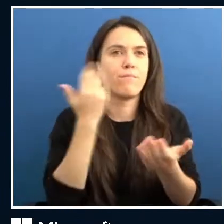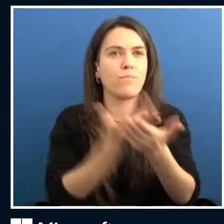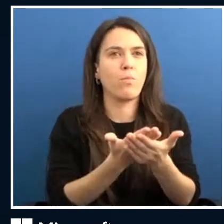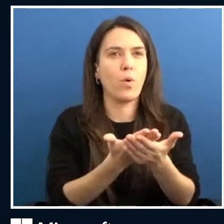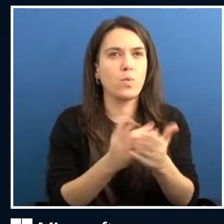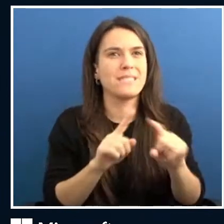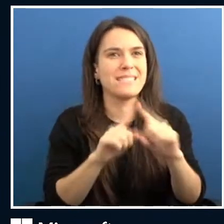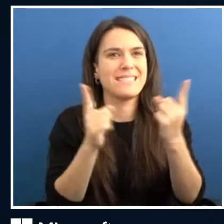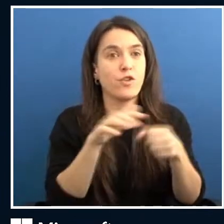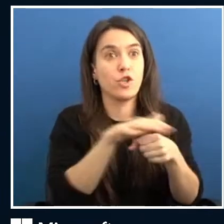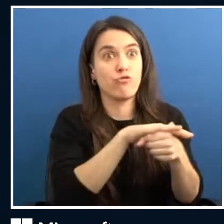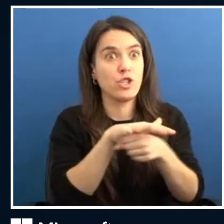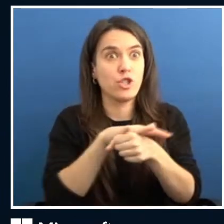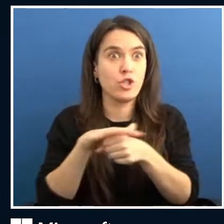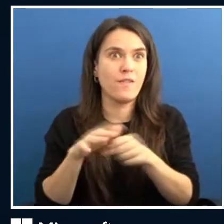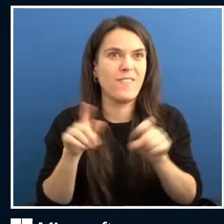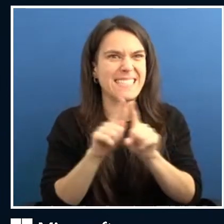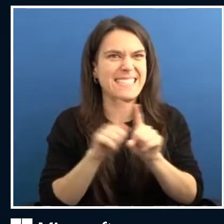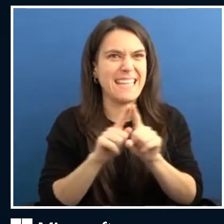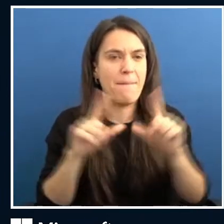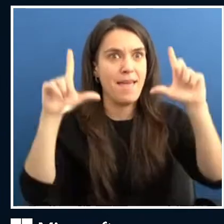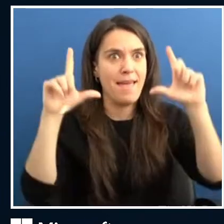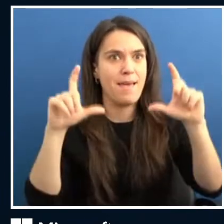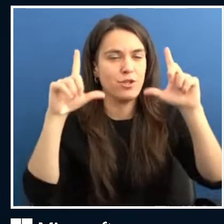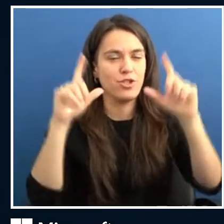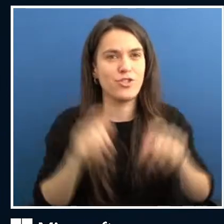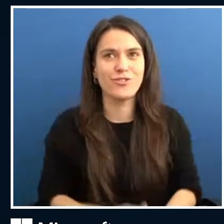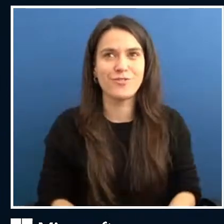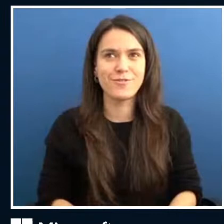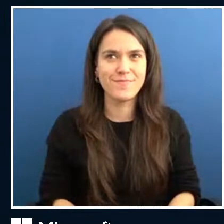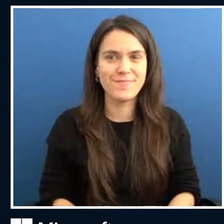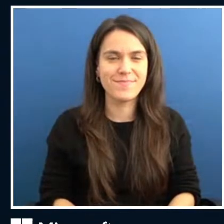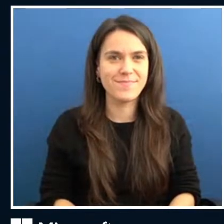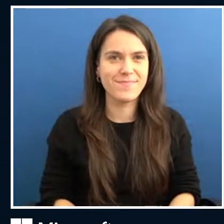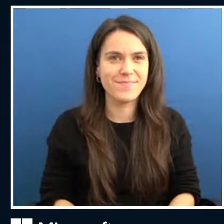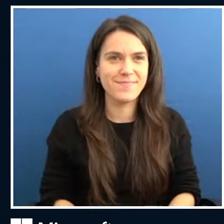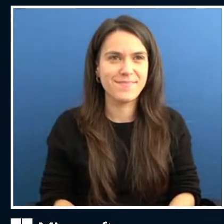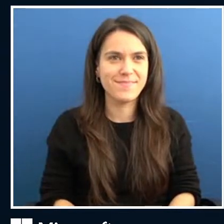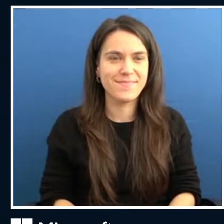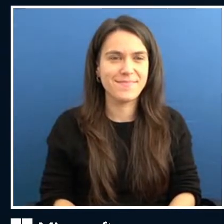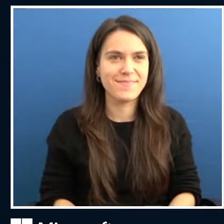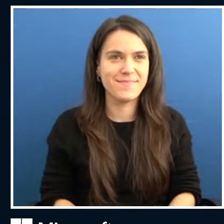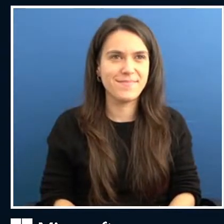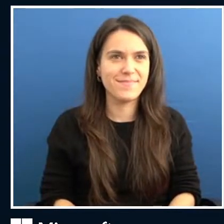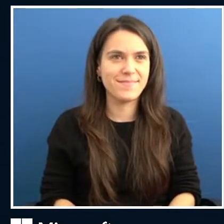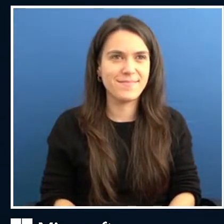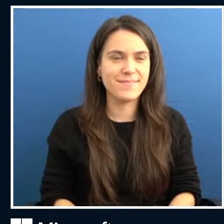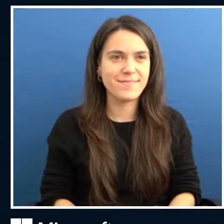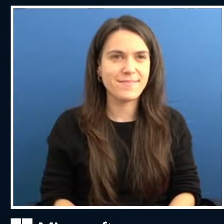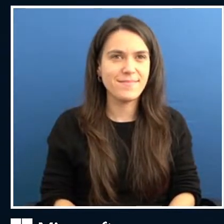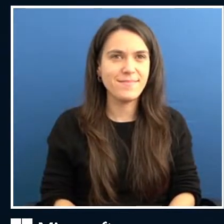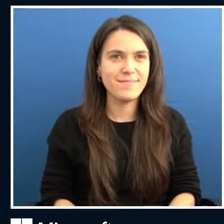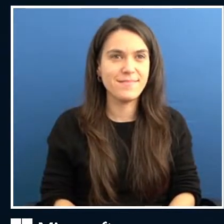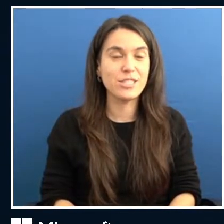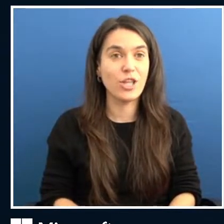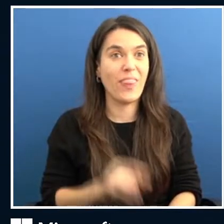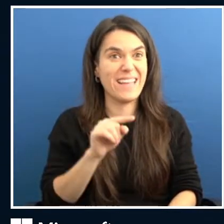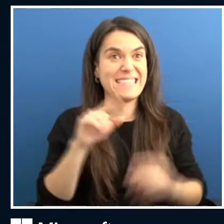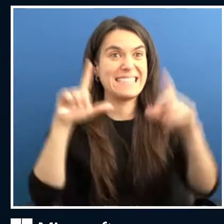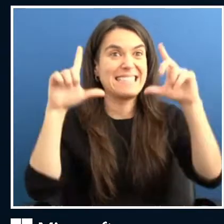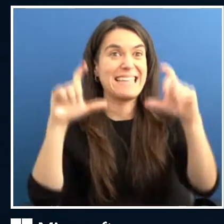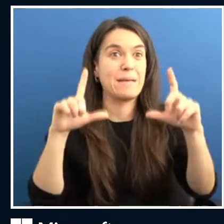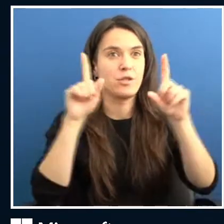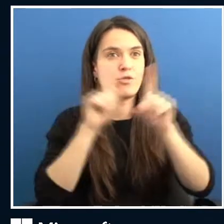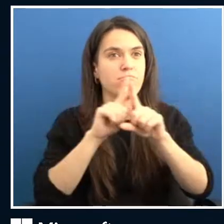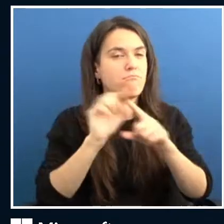image. So let's say this is, it takes this image as an input.